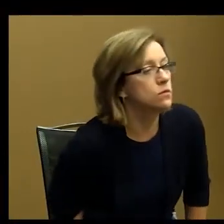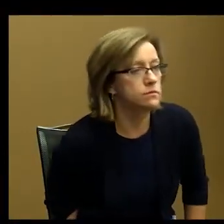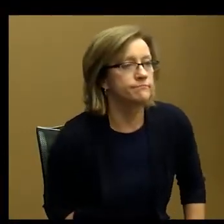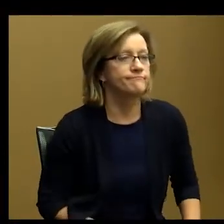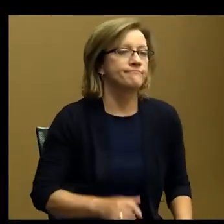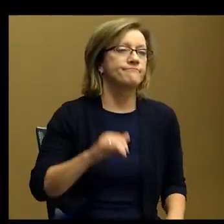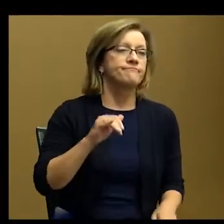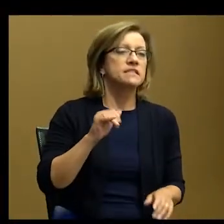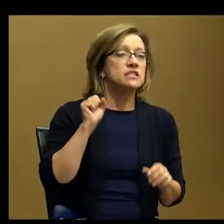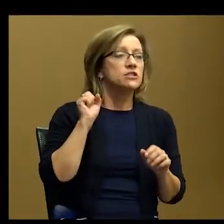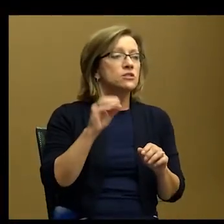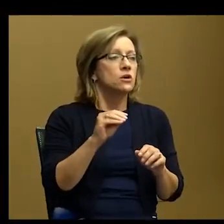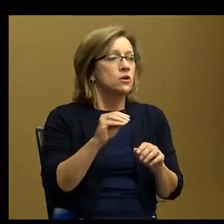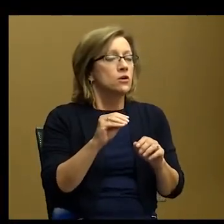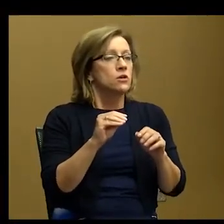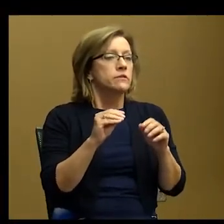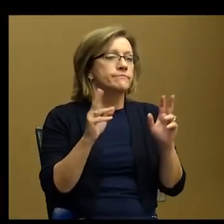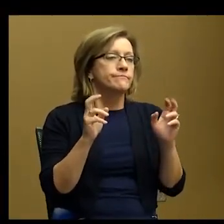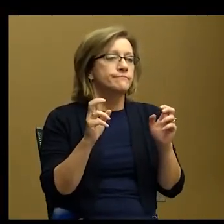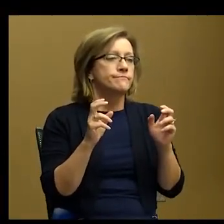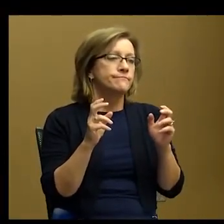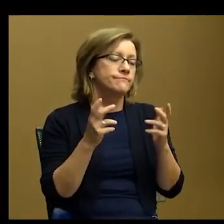ground rules for communication.